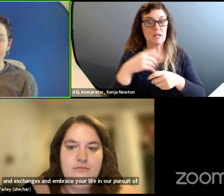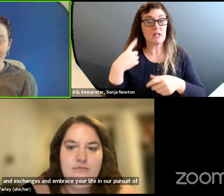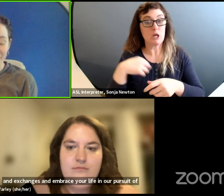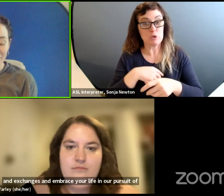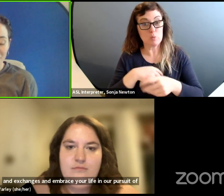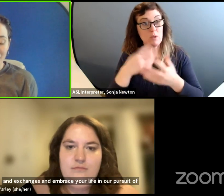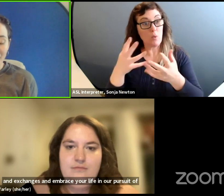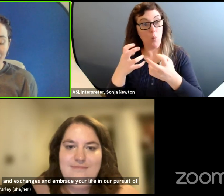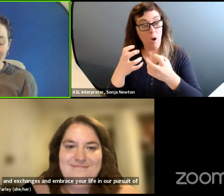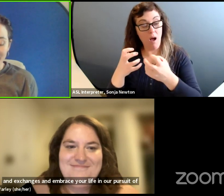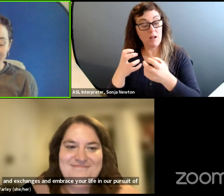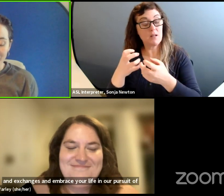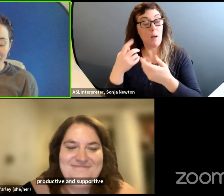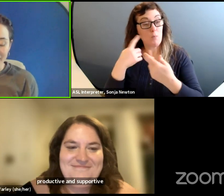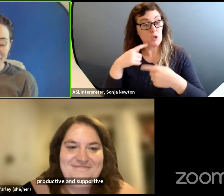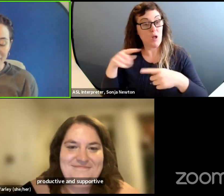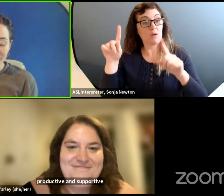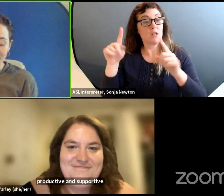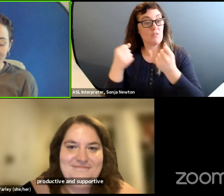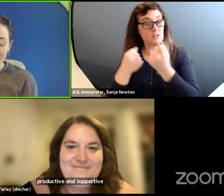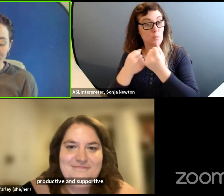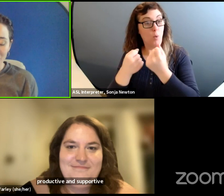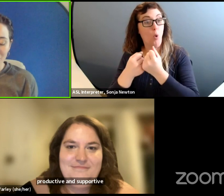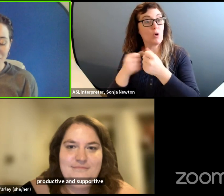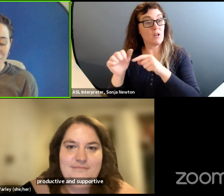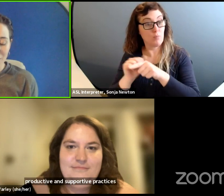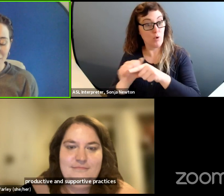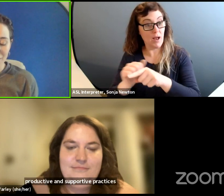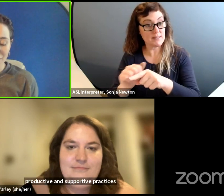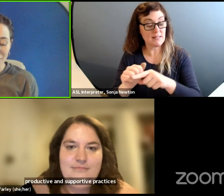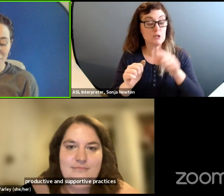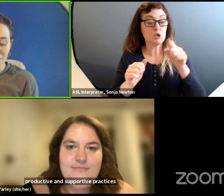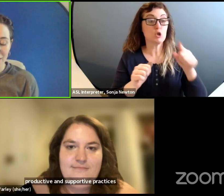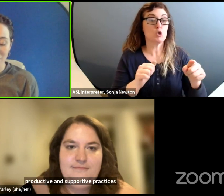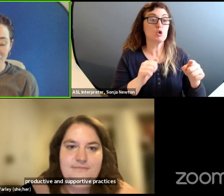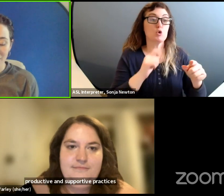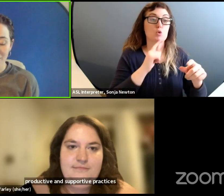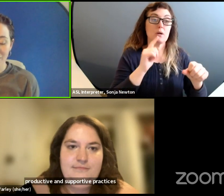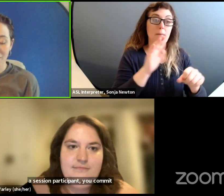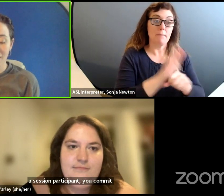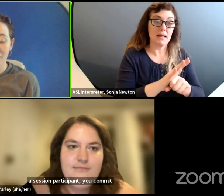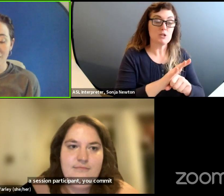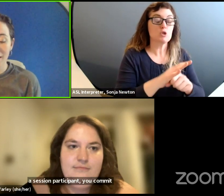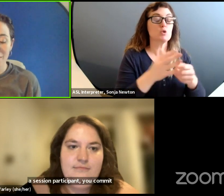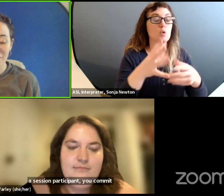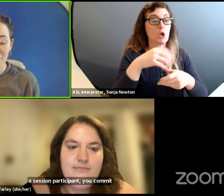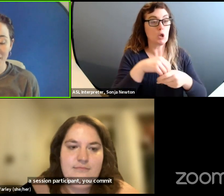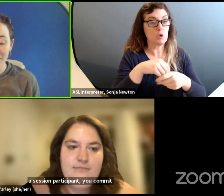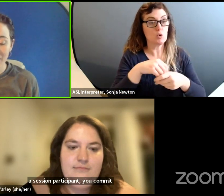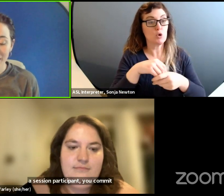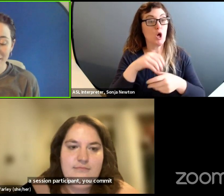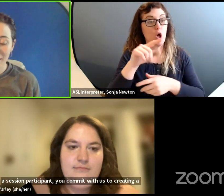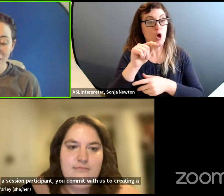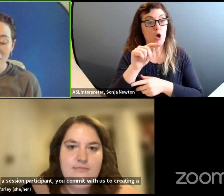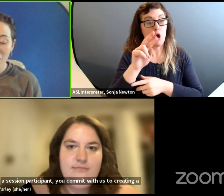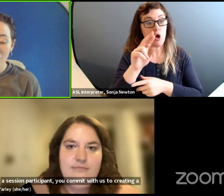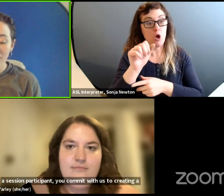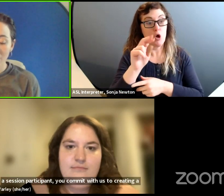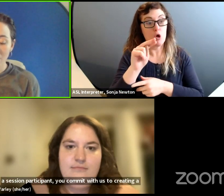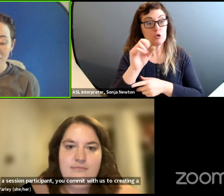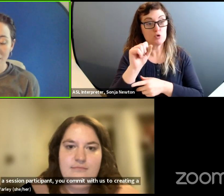practices. As a session participant, you commit with us to creating a transgender and non-binary affirming space.